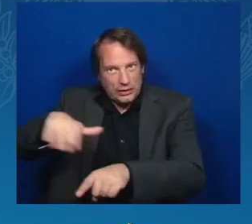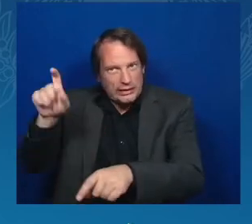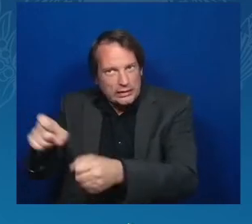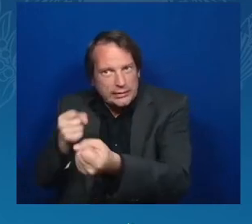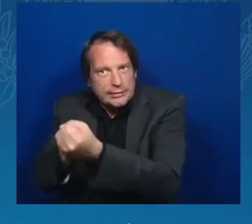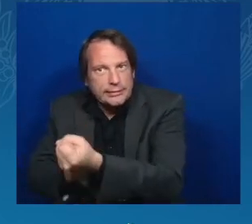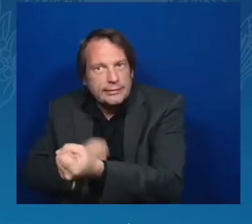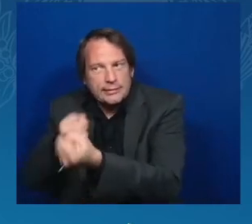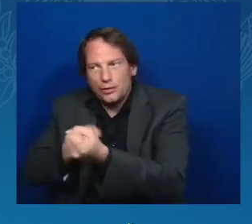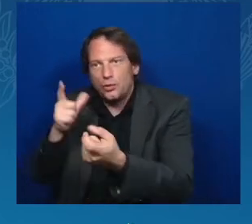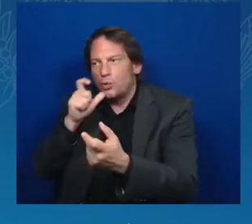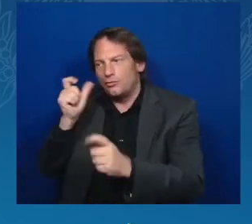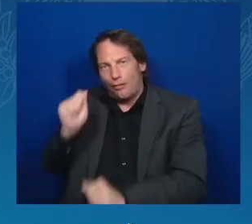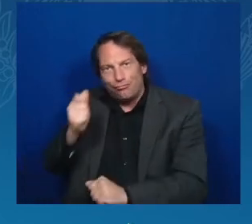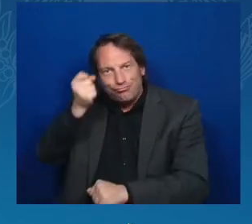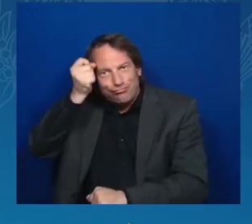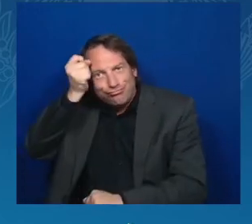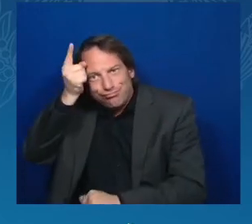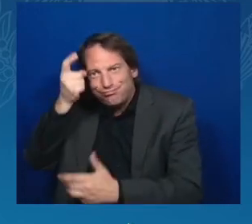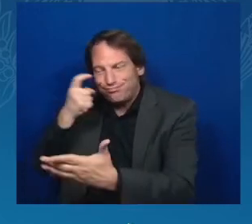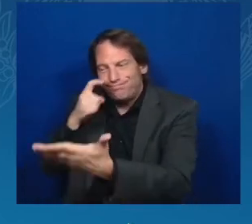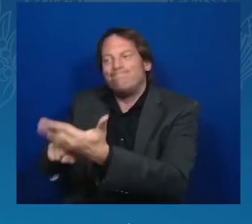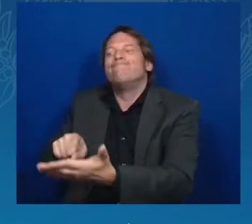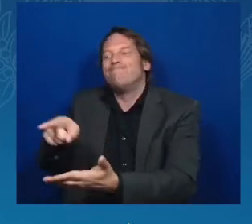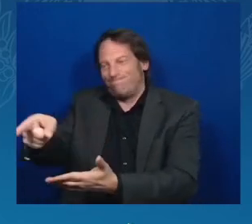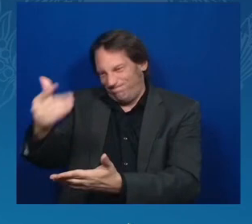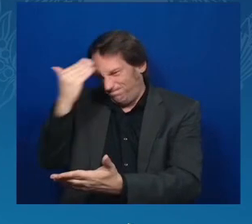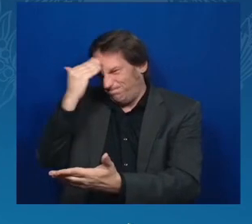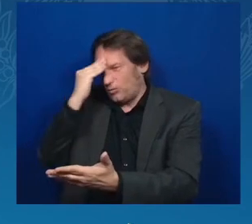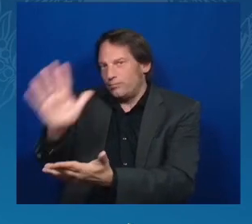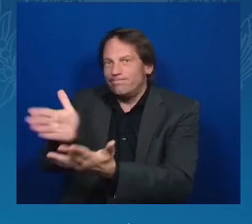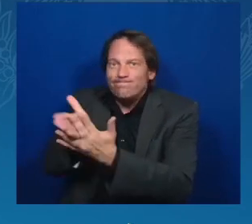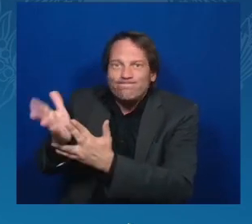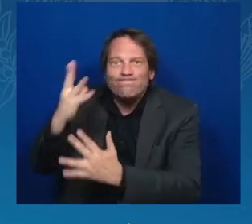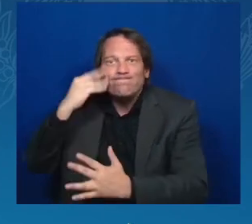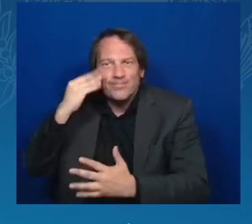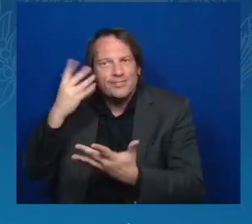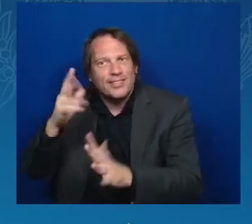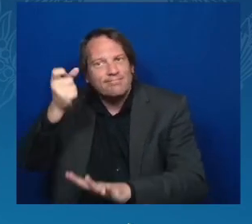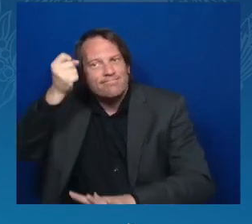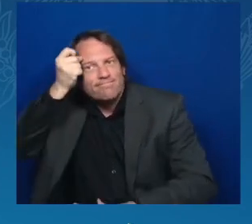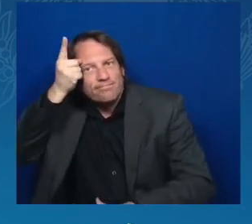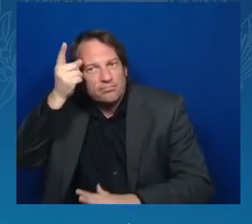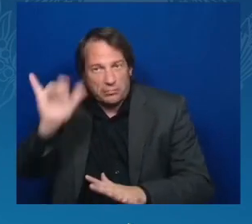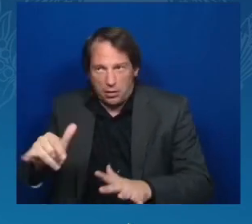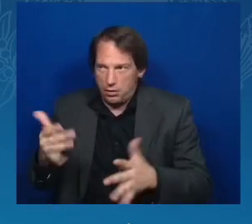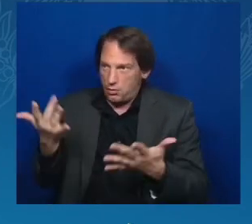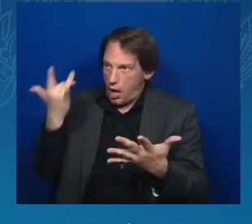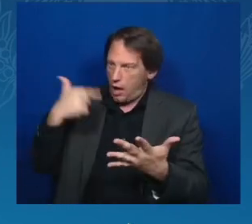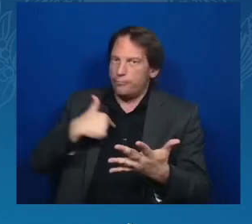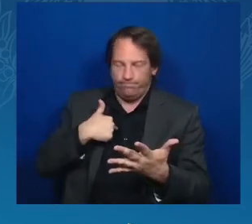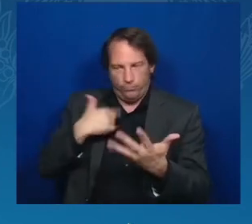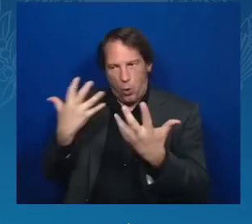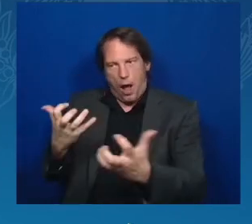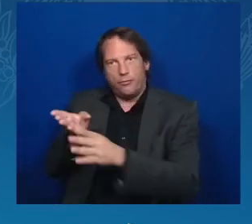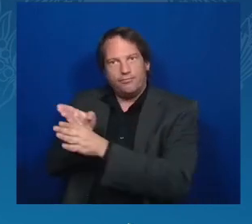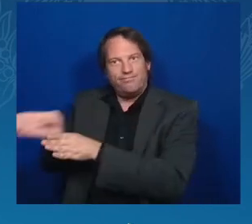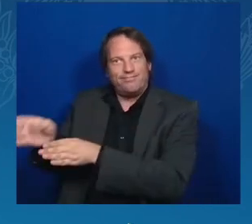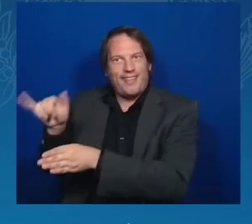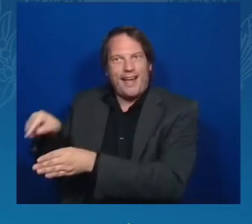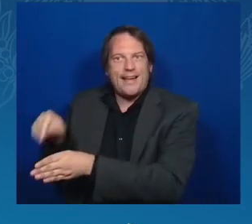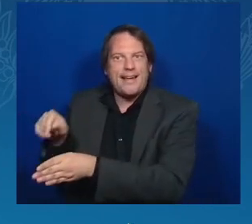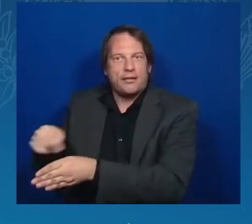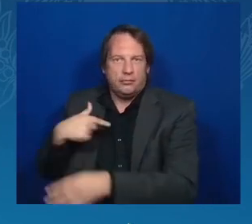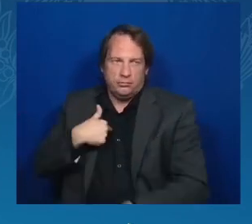And I'm proud to say that both my daughters have followed in my footsteps also. My education has been enabling me to publish